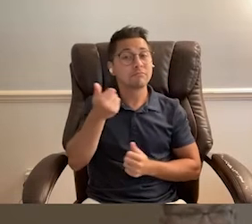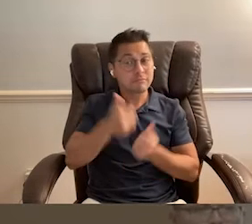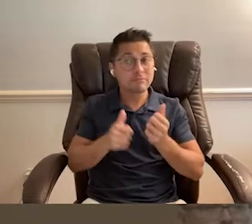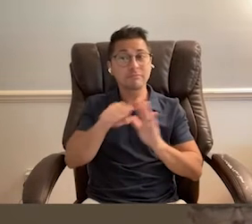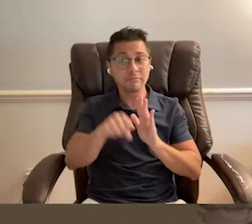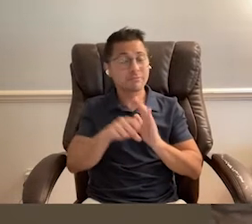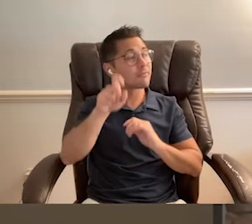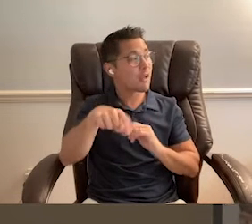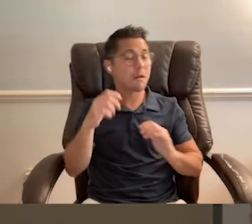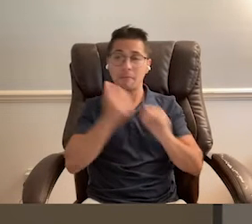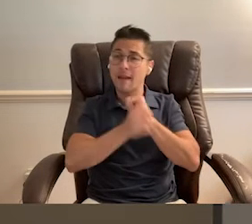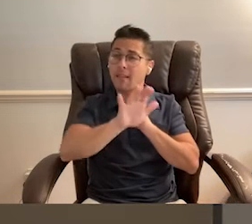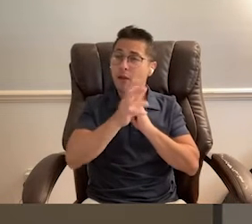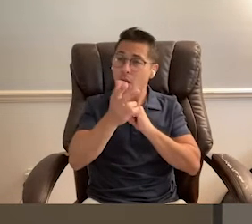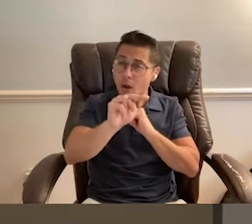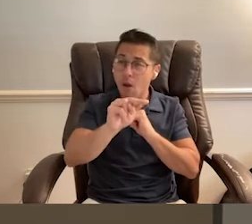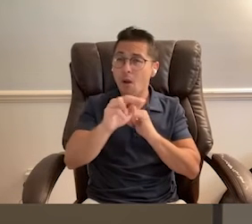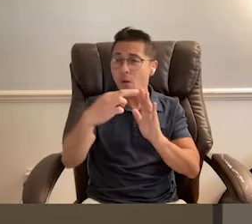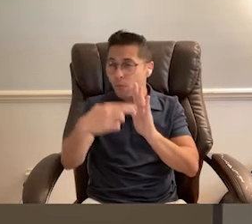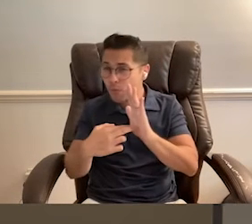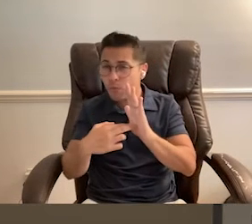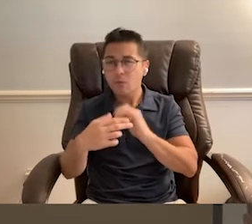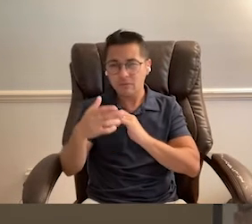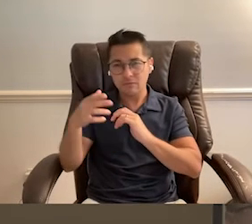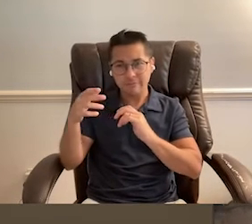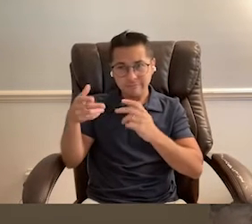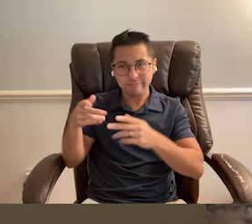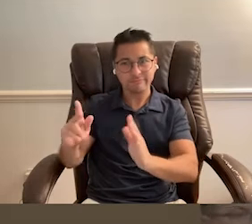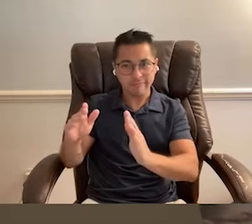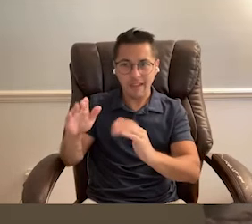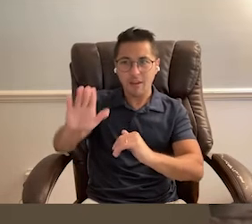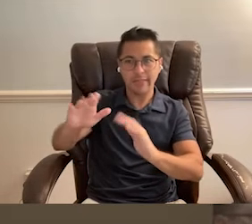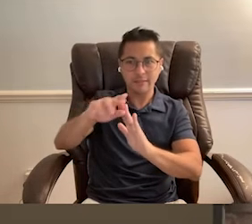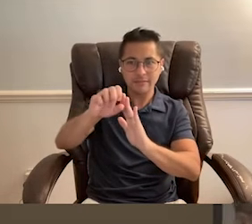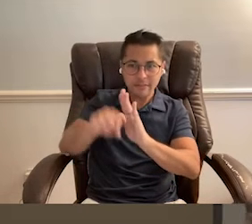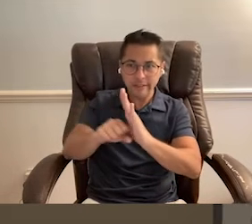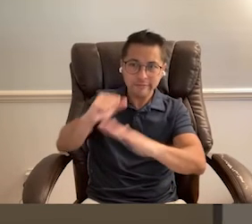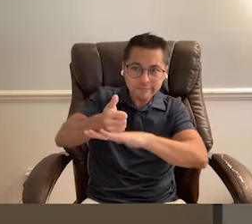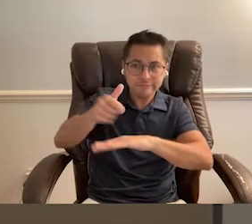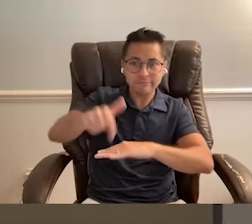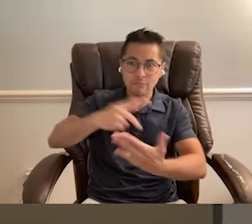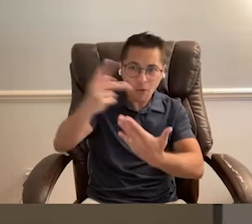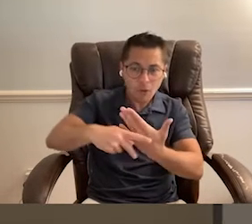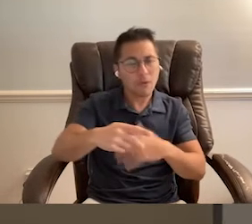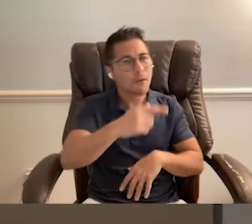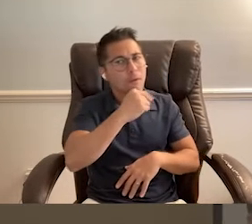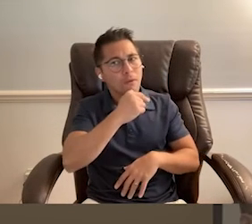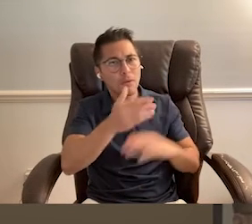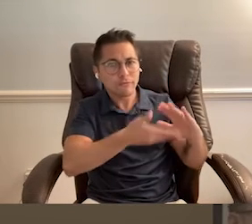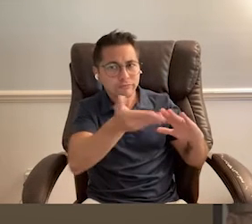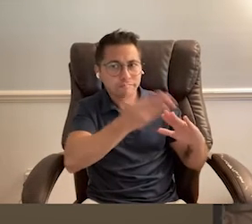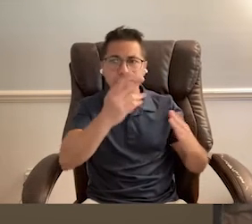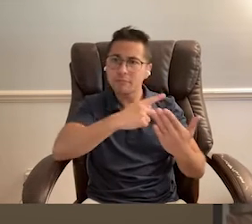and legislation to allow their state to set up this program, who was going to run the program.